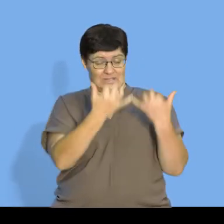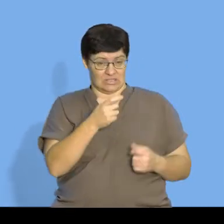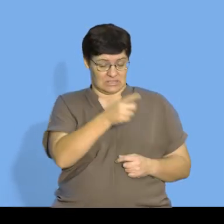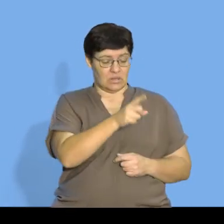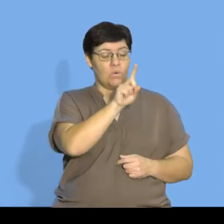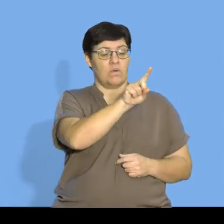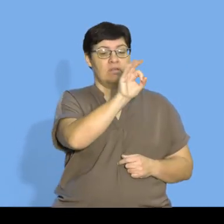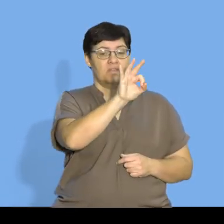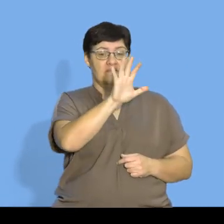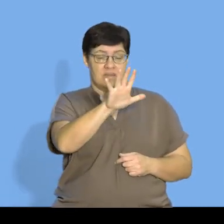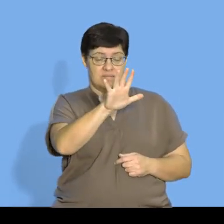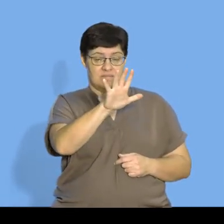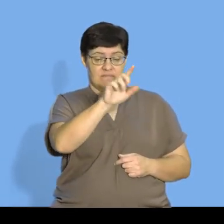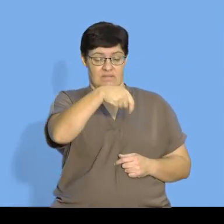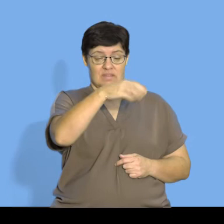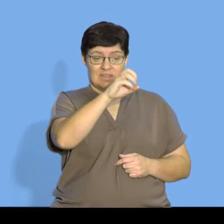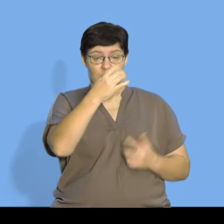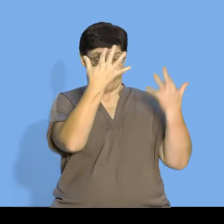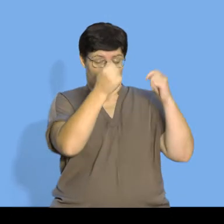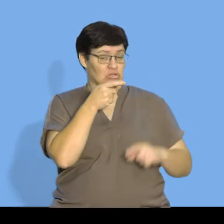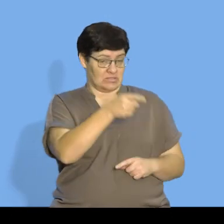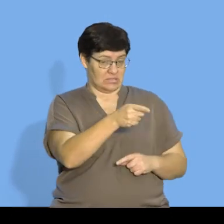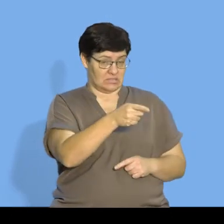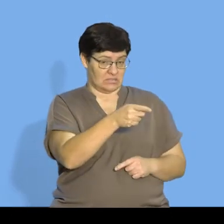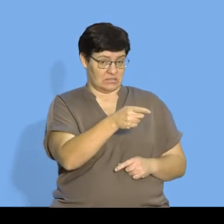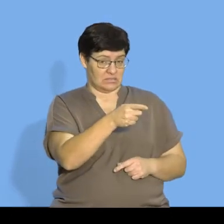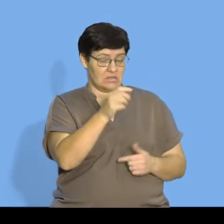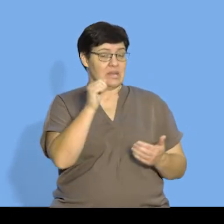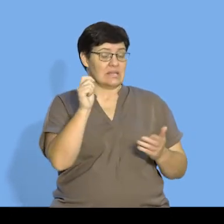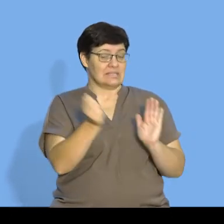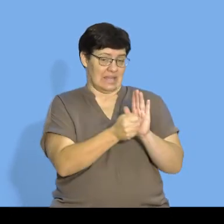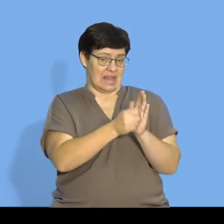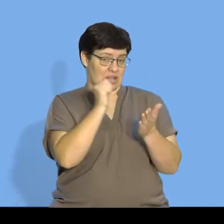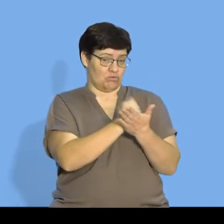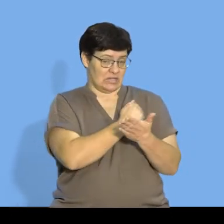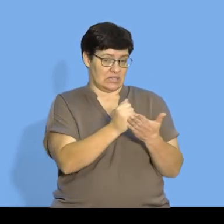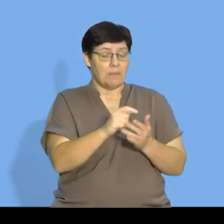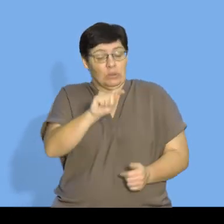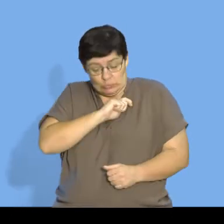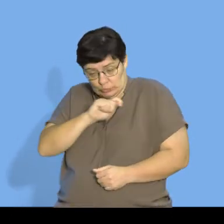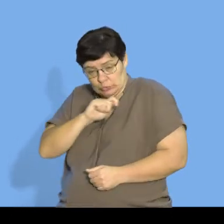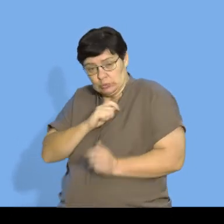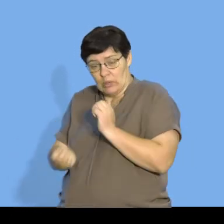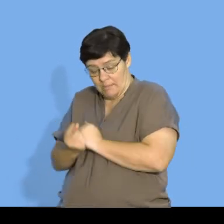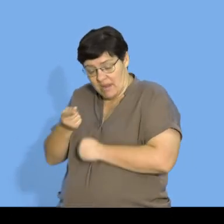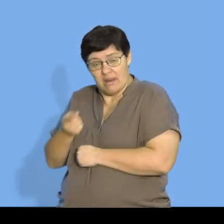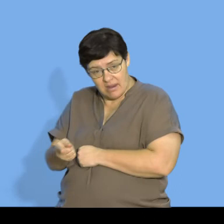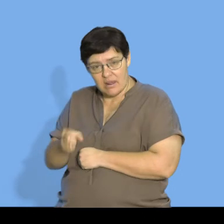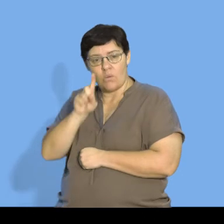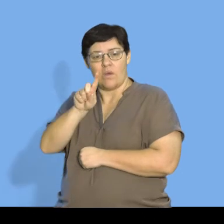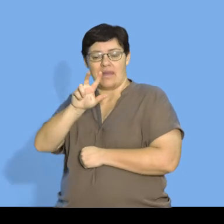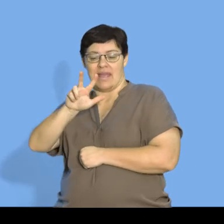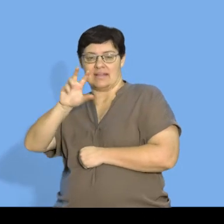your budgeted was 135,000. That's what you budgeted for your credit sales. Your actual